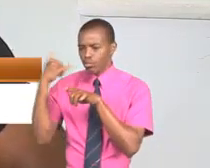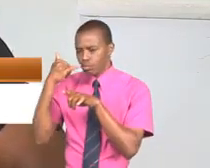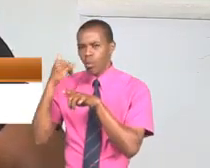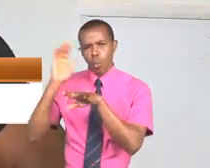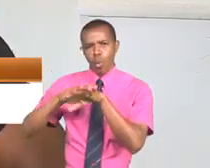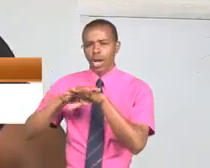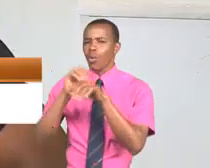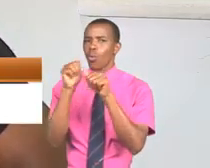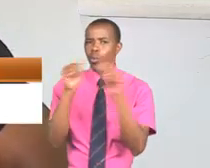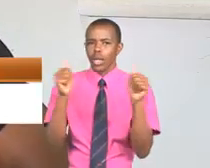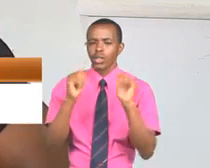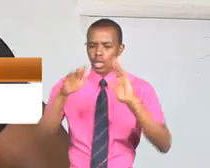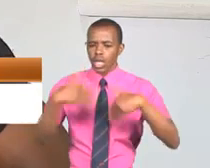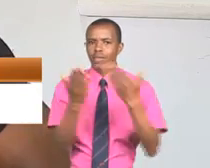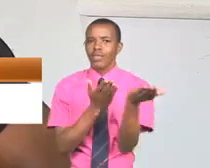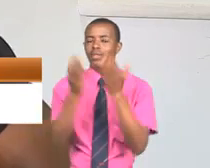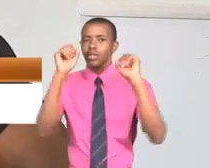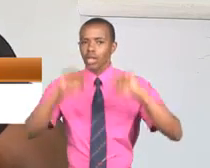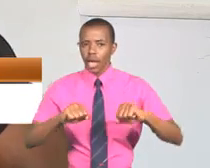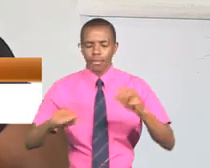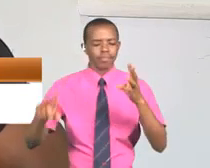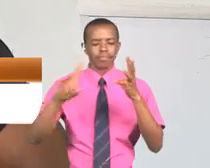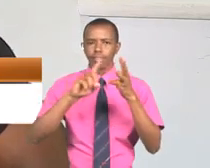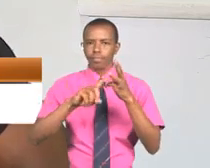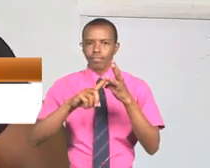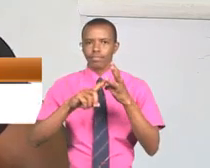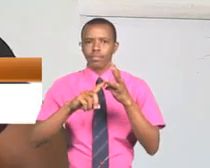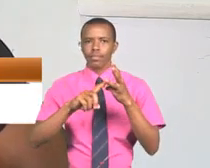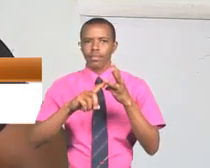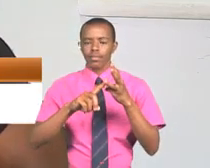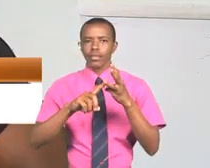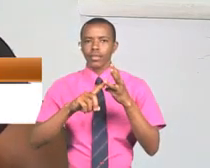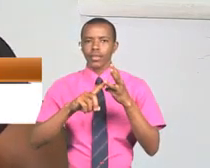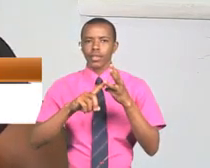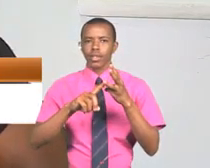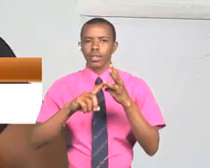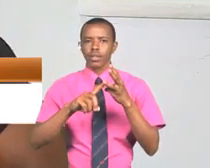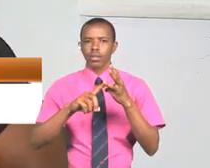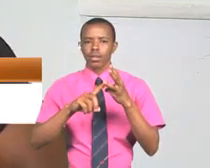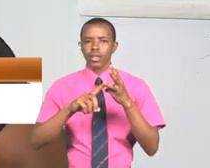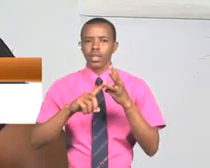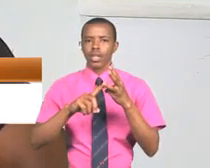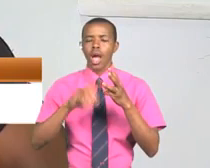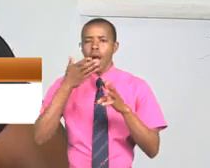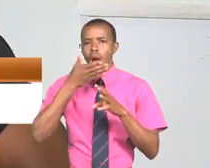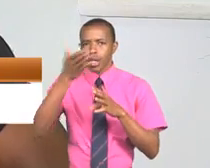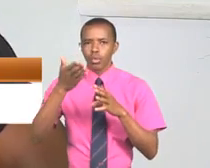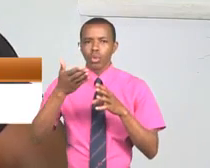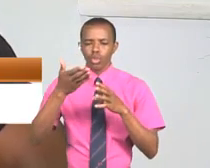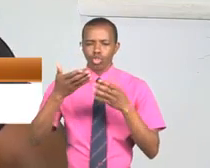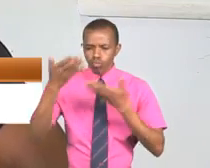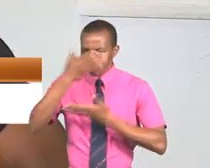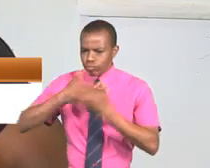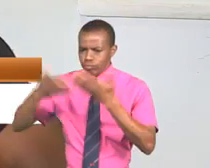offer the services. Another thing we need to have is automatic, you know, response, interactive response. When a